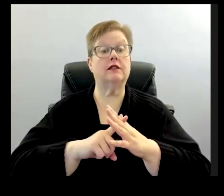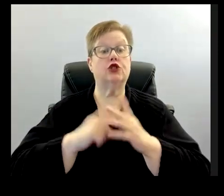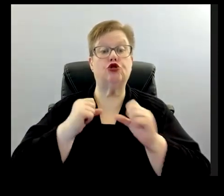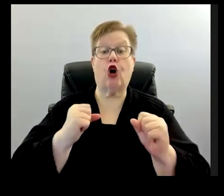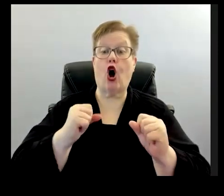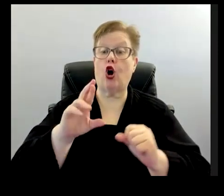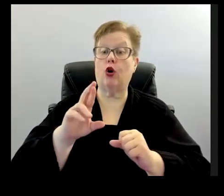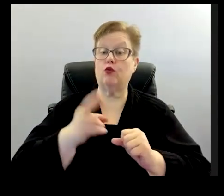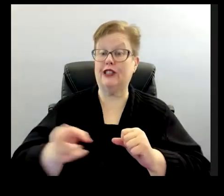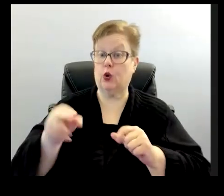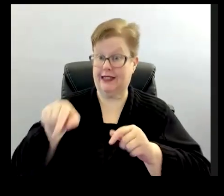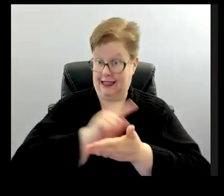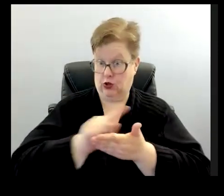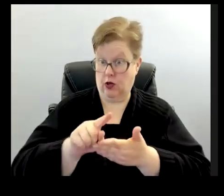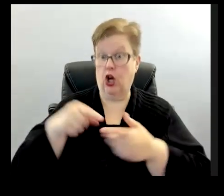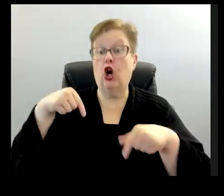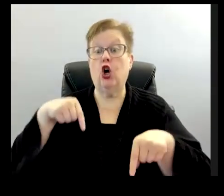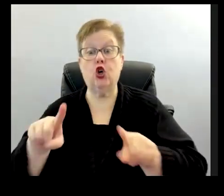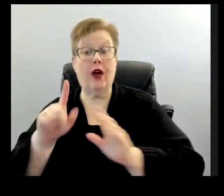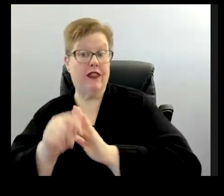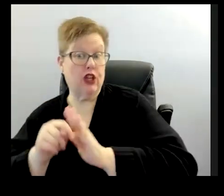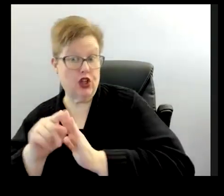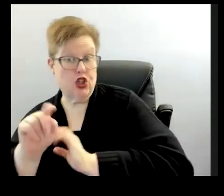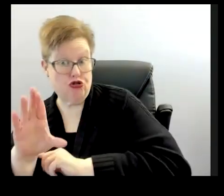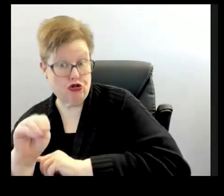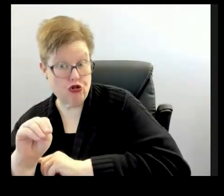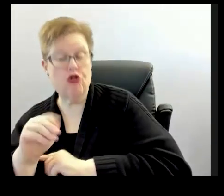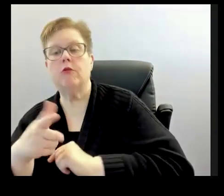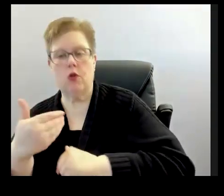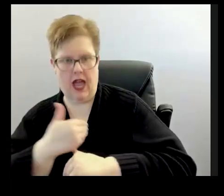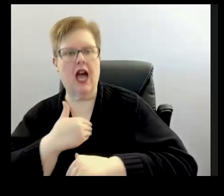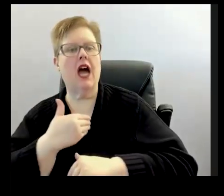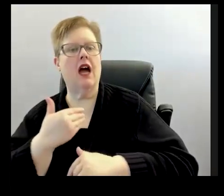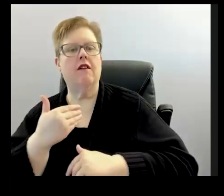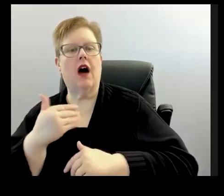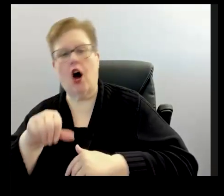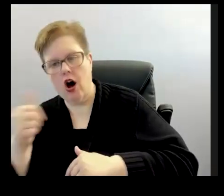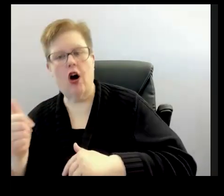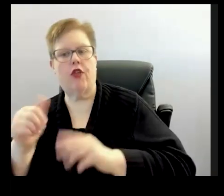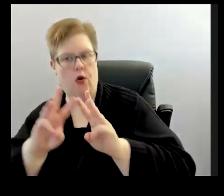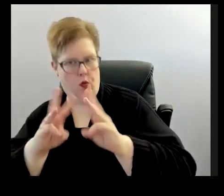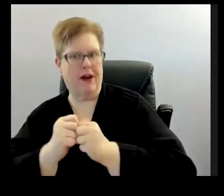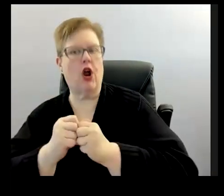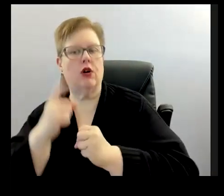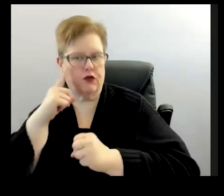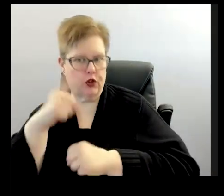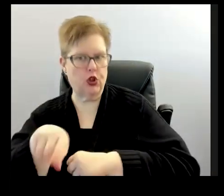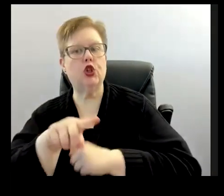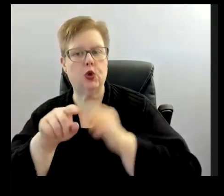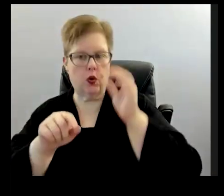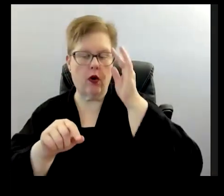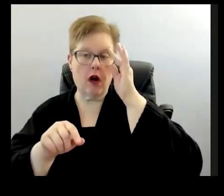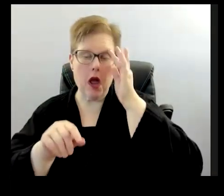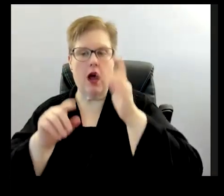resources this week, during the term, there are also additional webinars for you